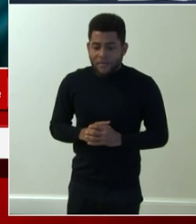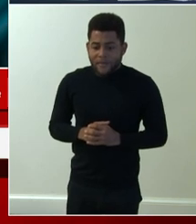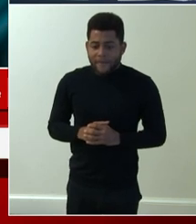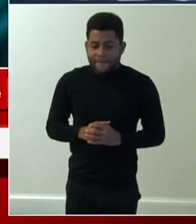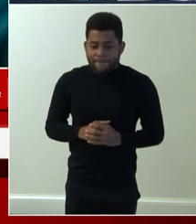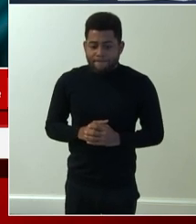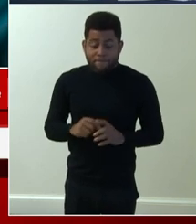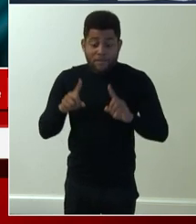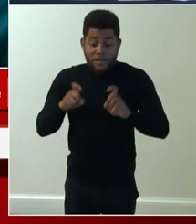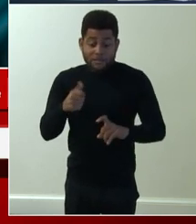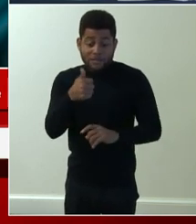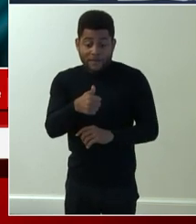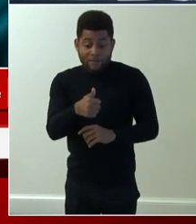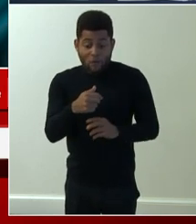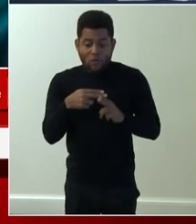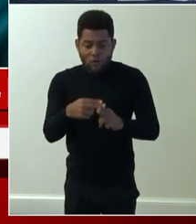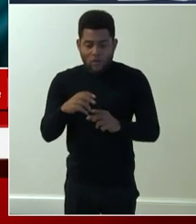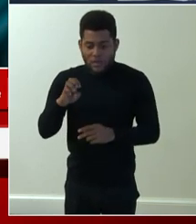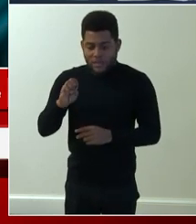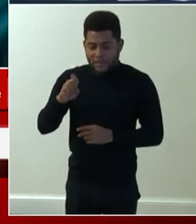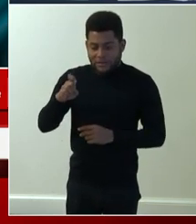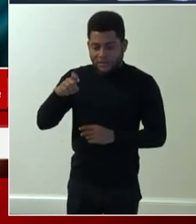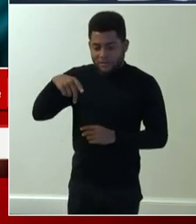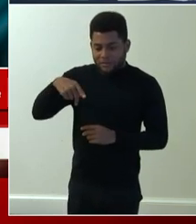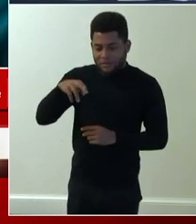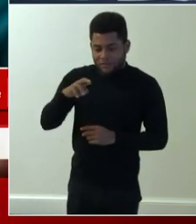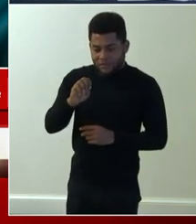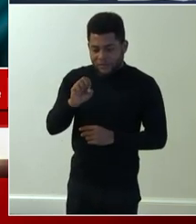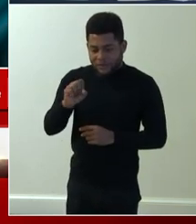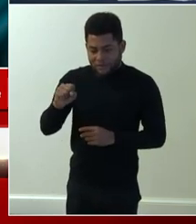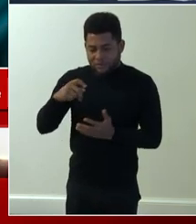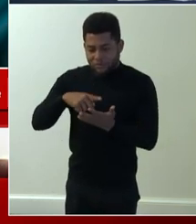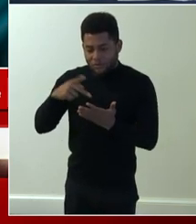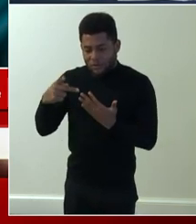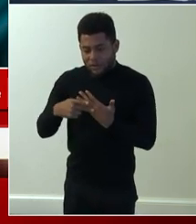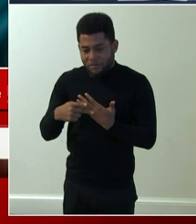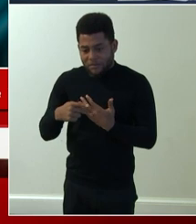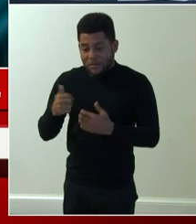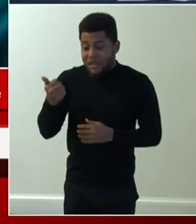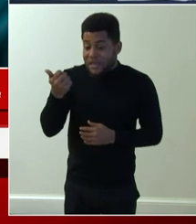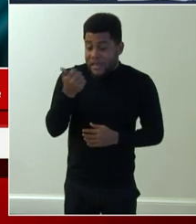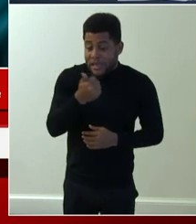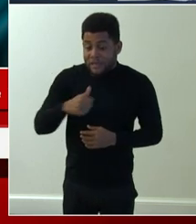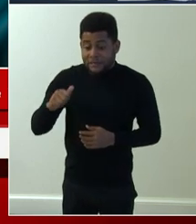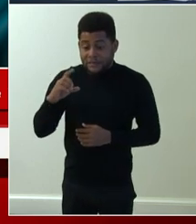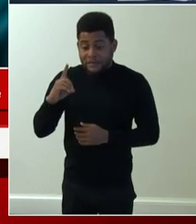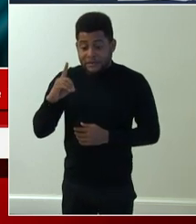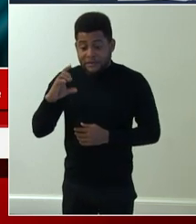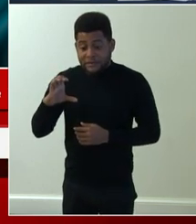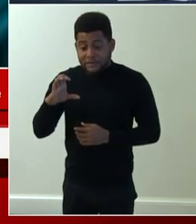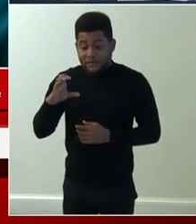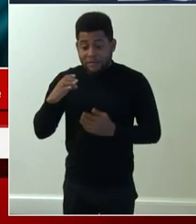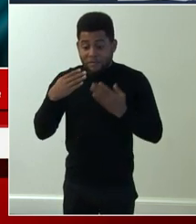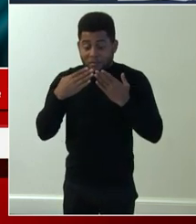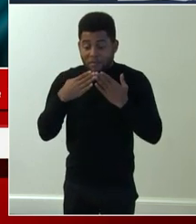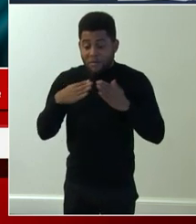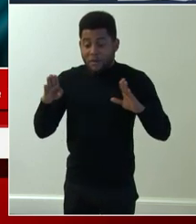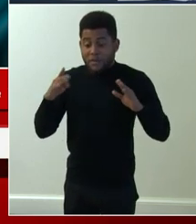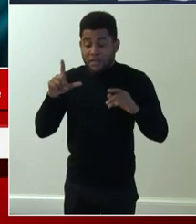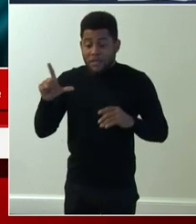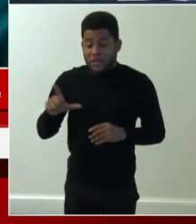Express, as we're calling that. We do have those at 8 district libraries, and they'll be available 6 days a week, Monday through